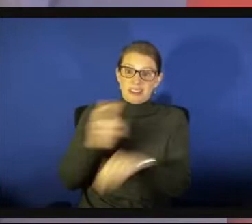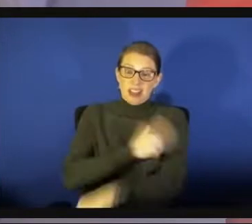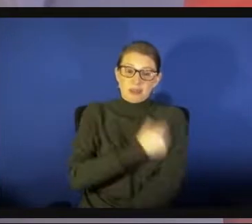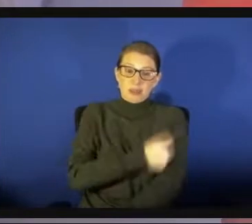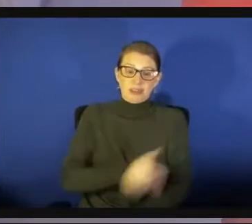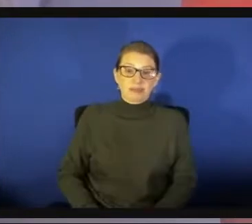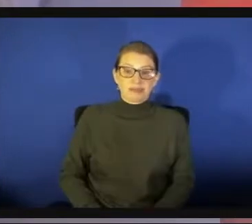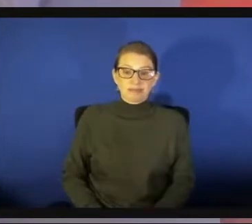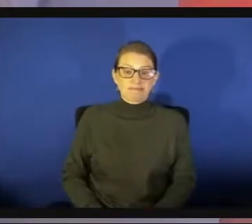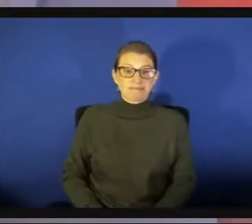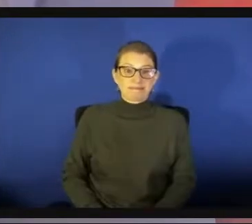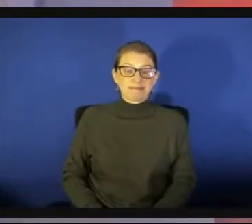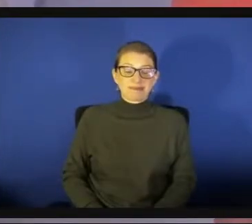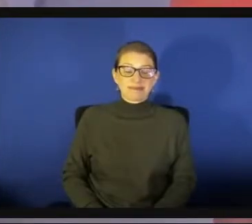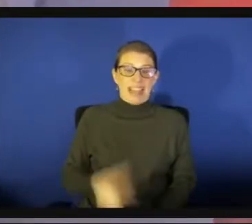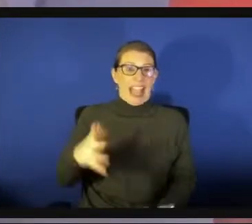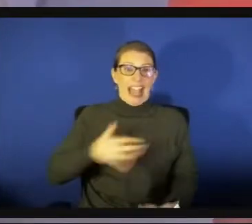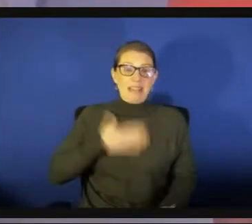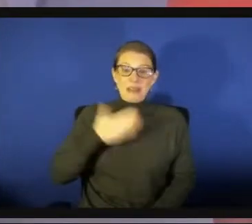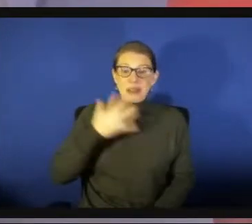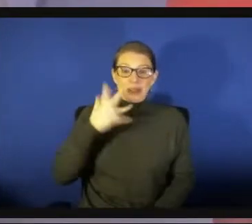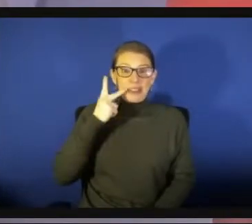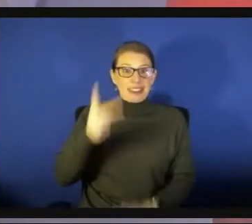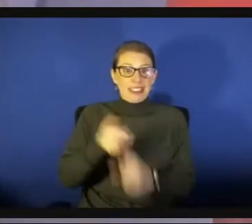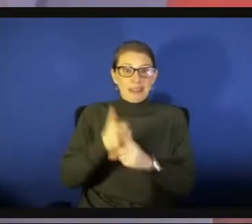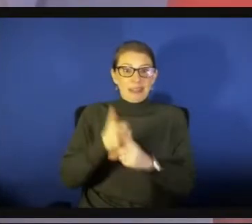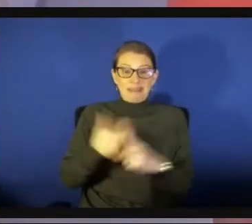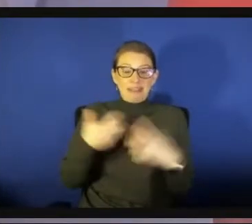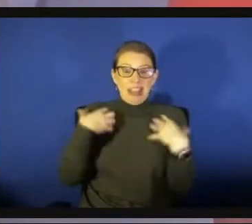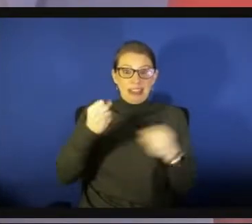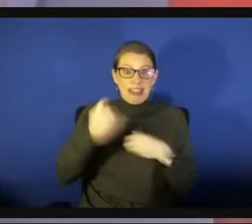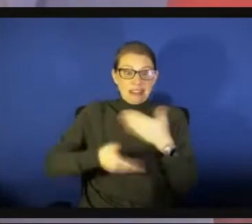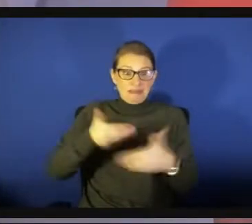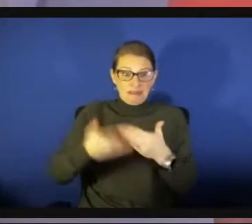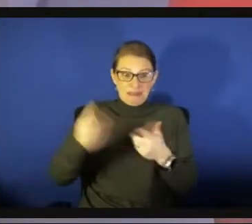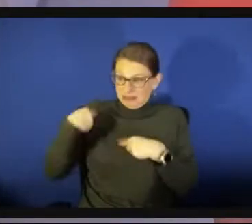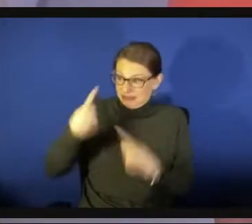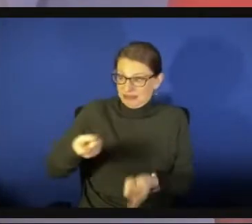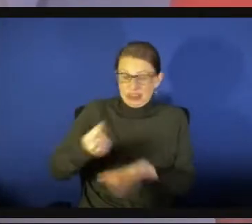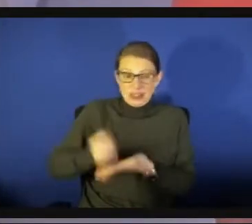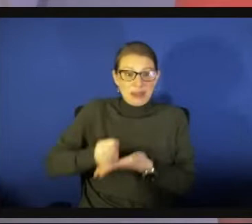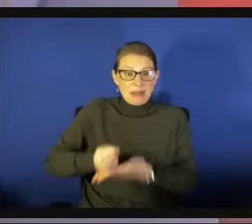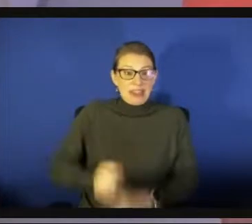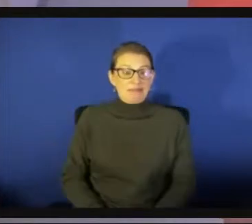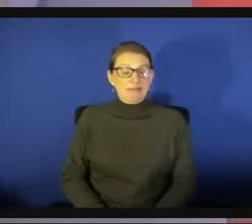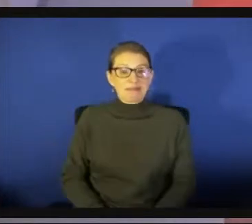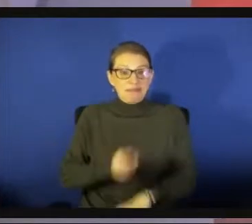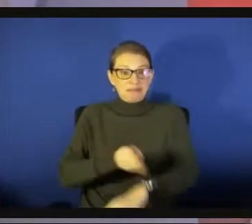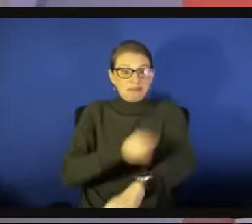doing and how well he's done since treatment. Why is he such a good